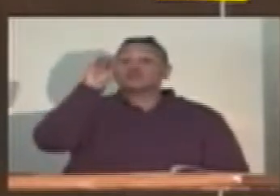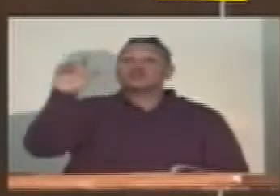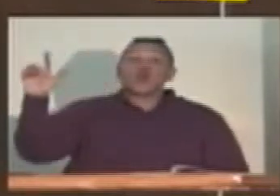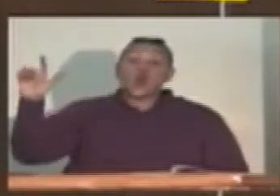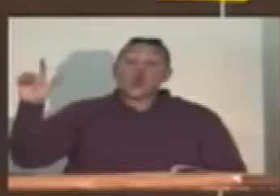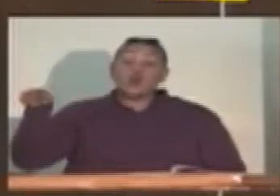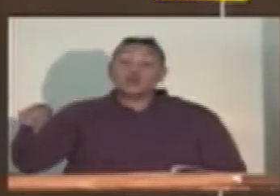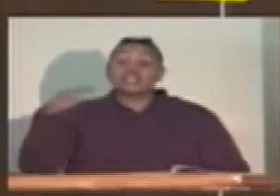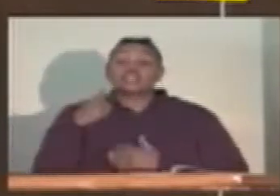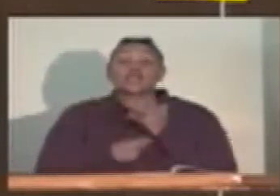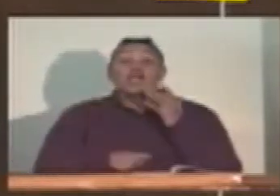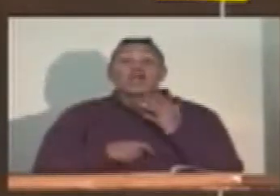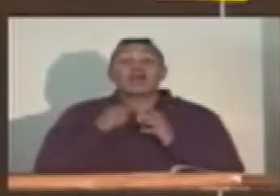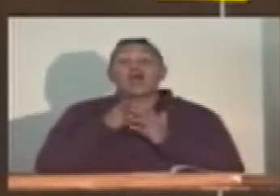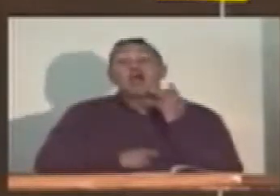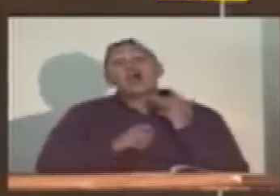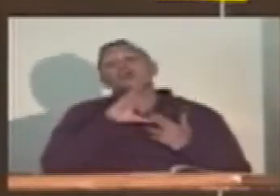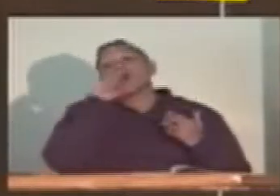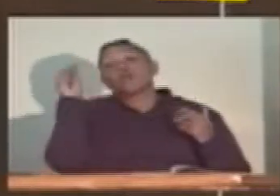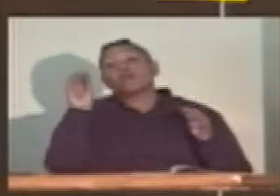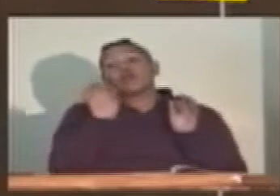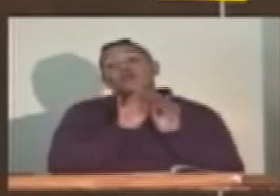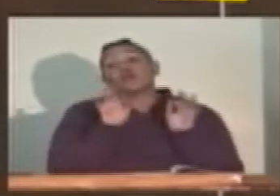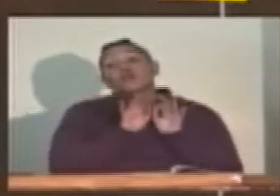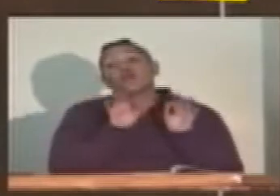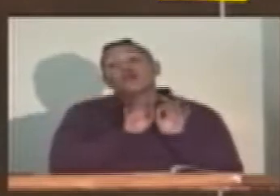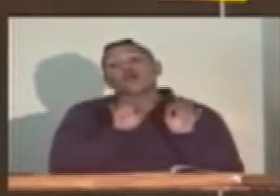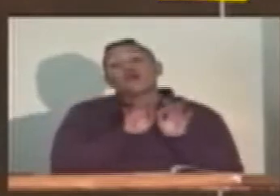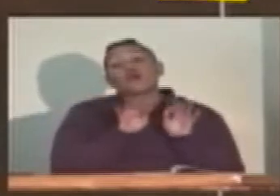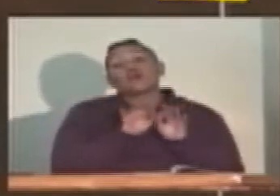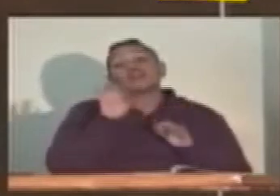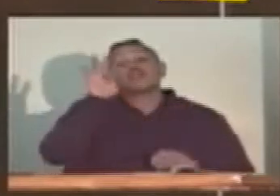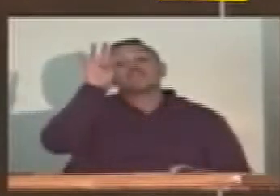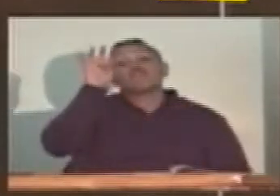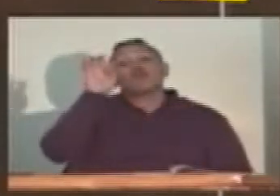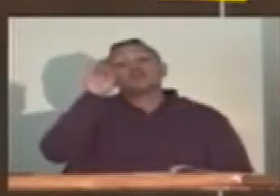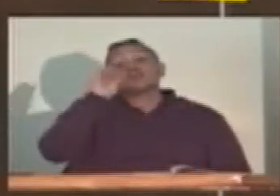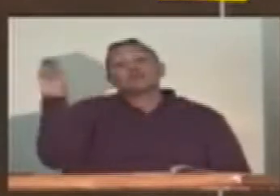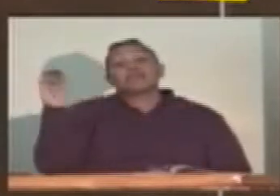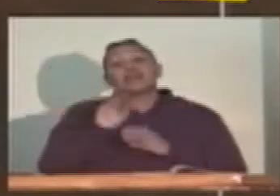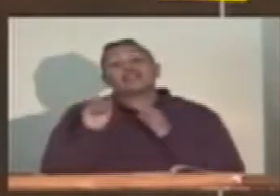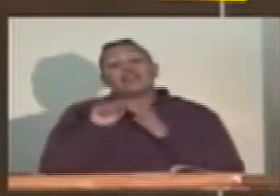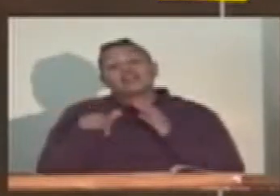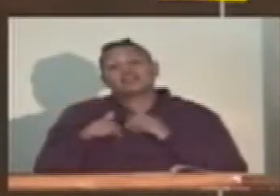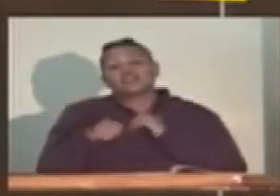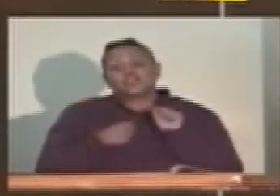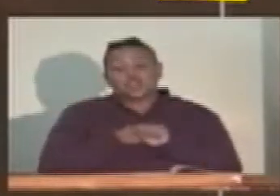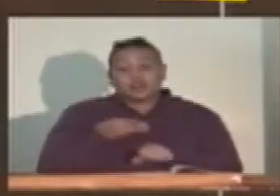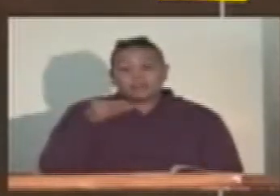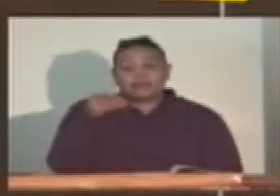which this year will cost the company over $400 million.